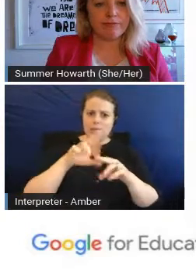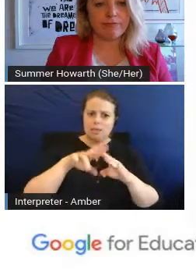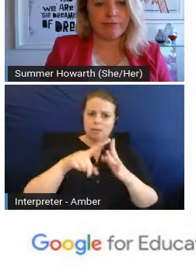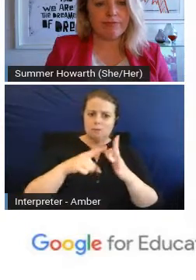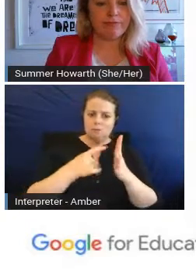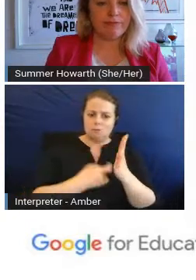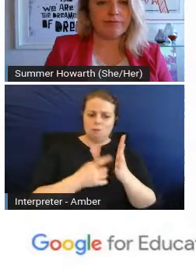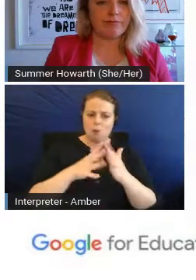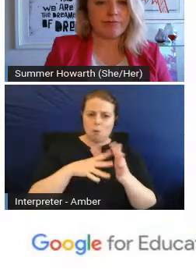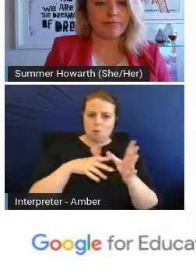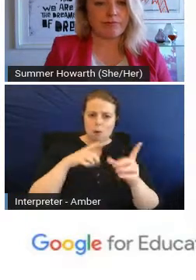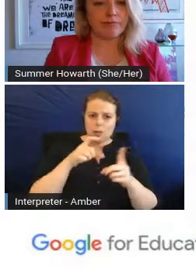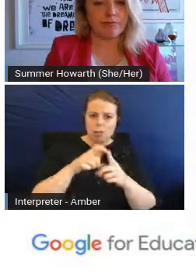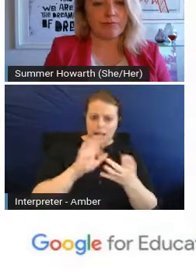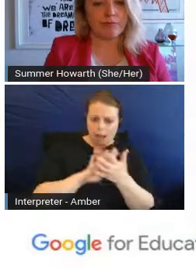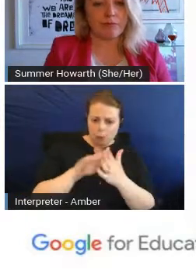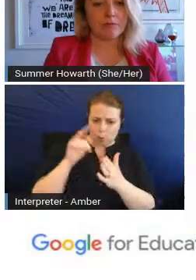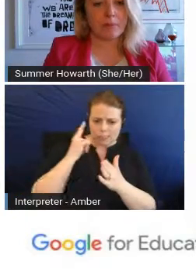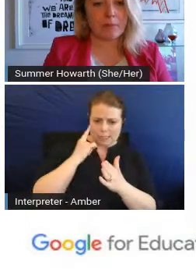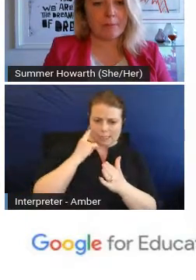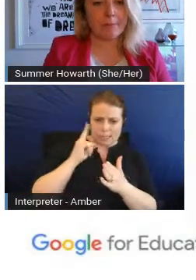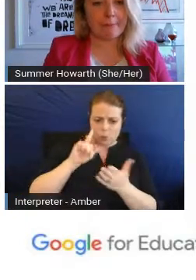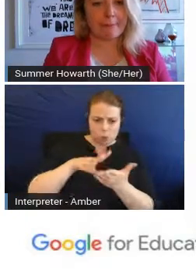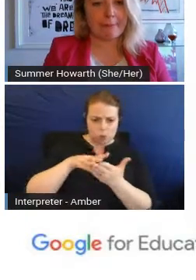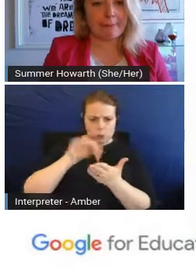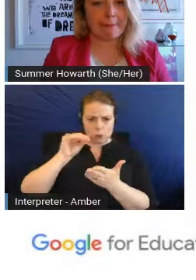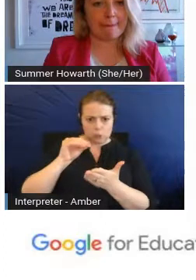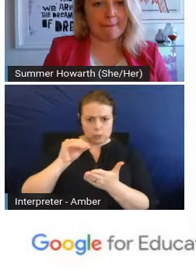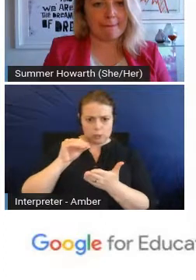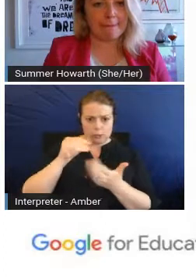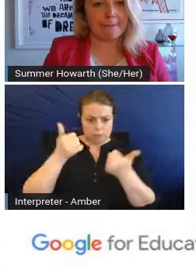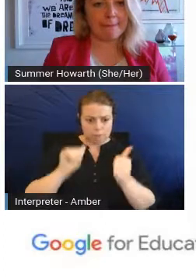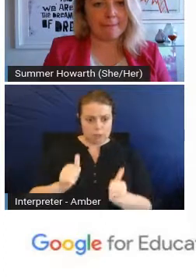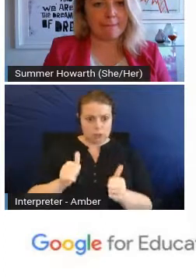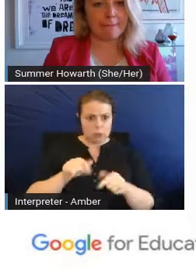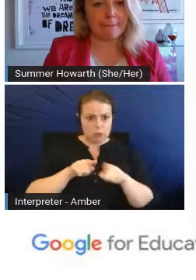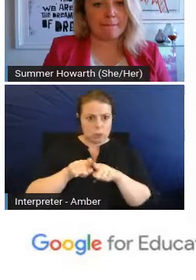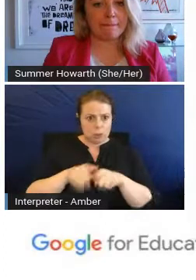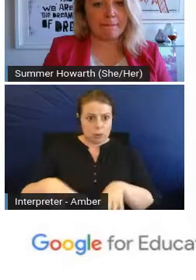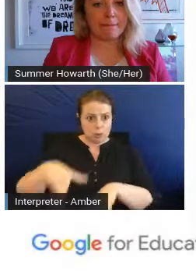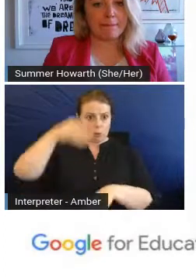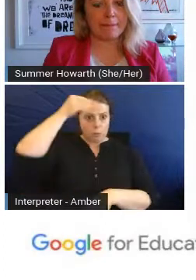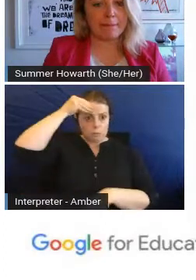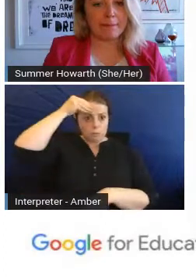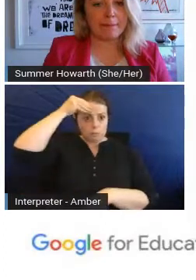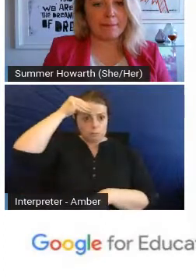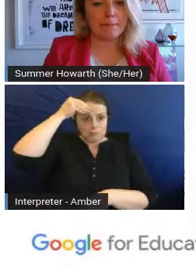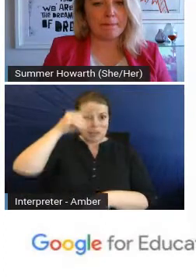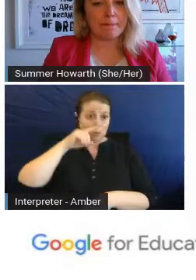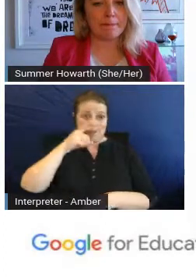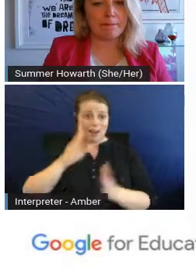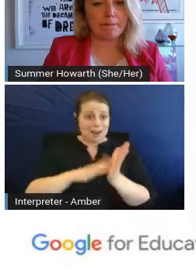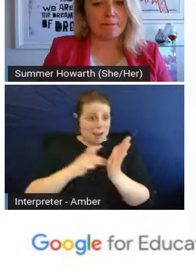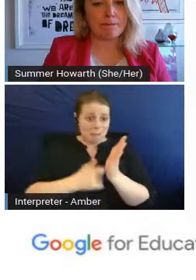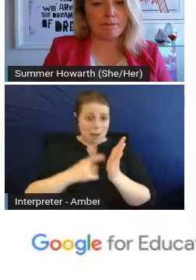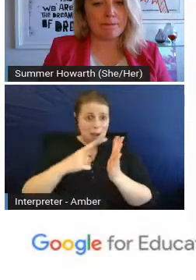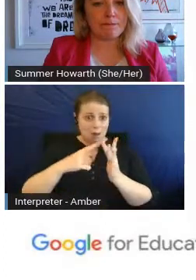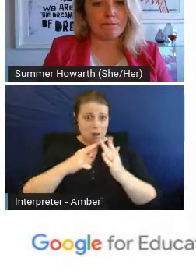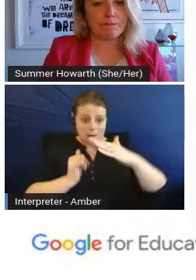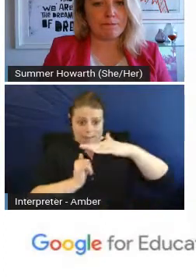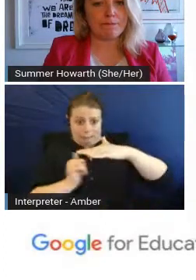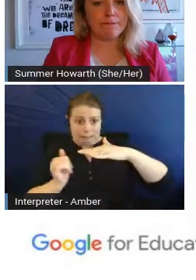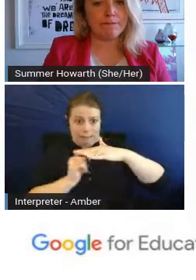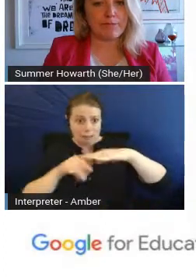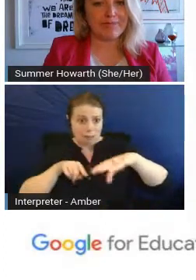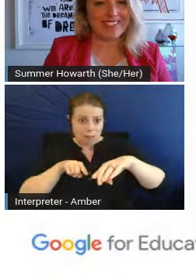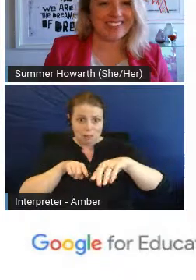what students have learned when learning happens in their brains? So unless we MRI scan them live during class, it's